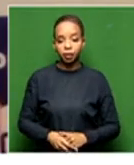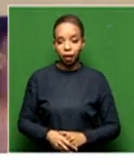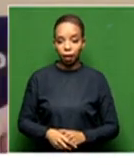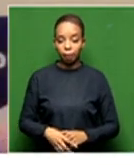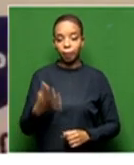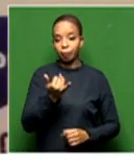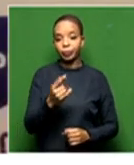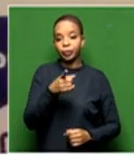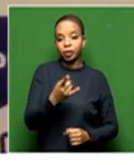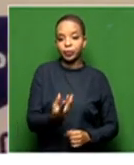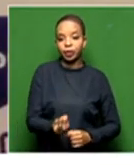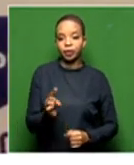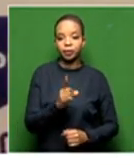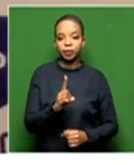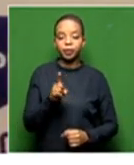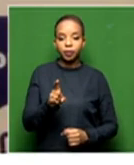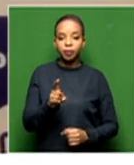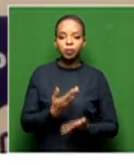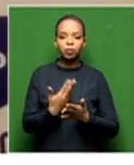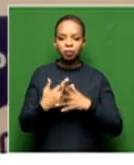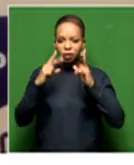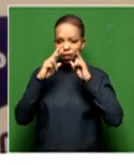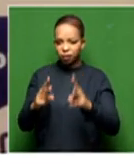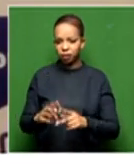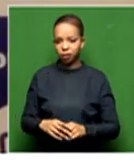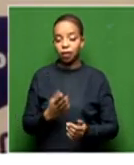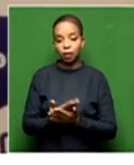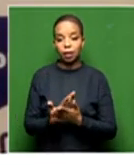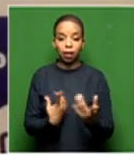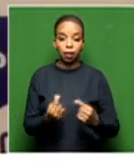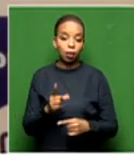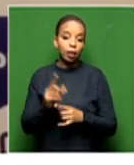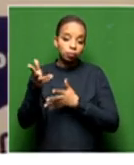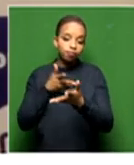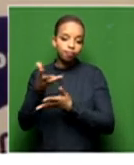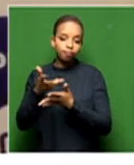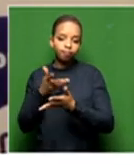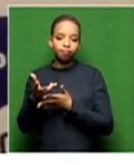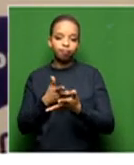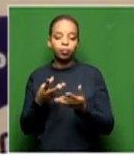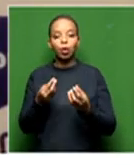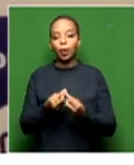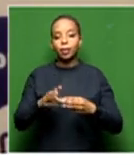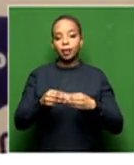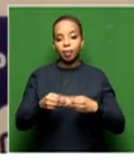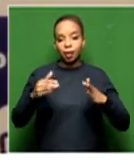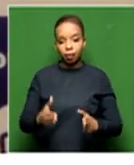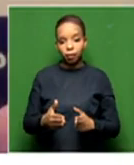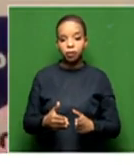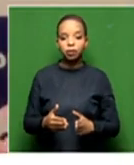event, you have a booth that the delegates can visit. And they can go up and interact with the